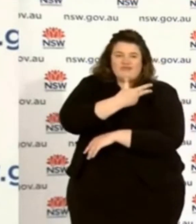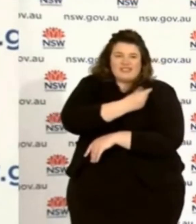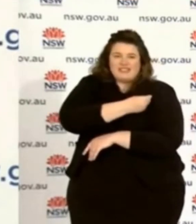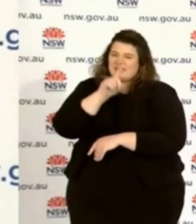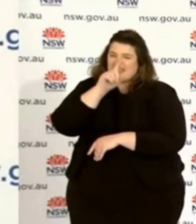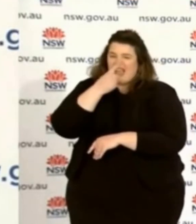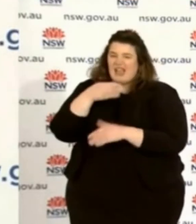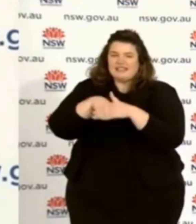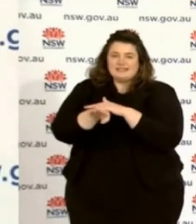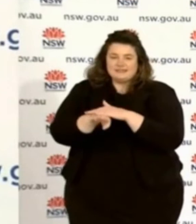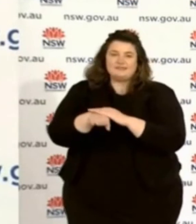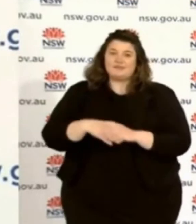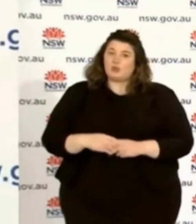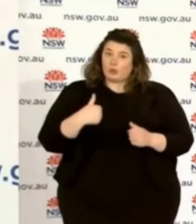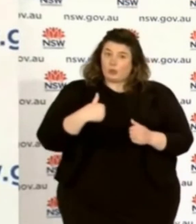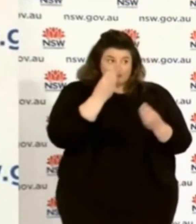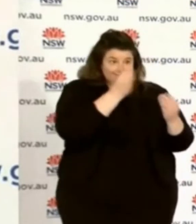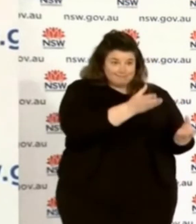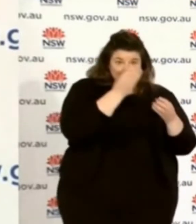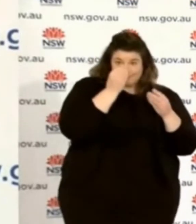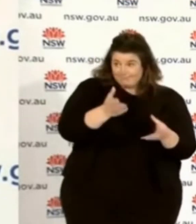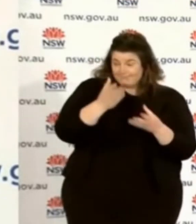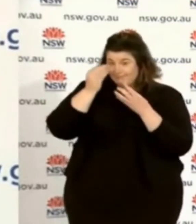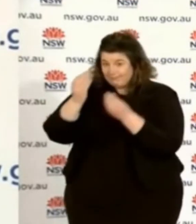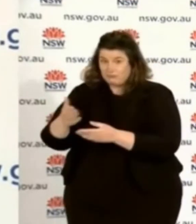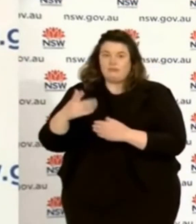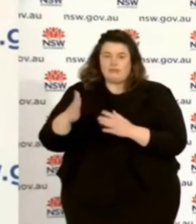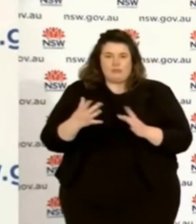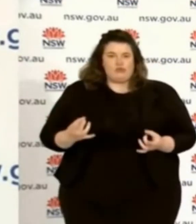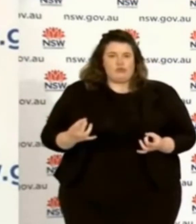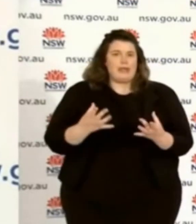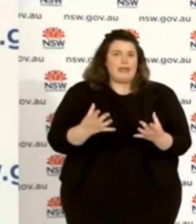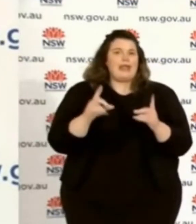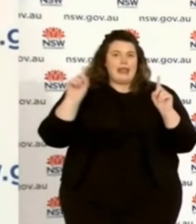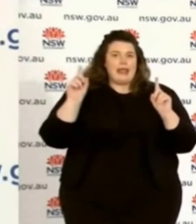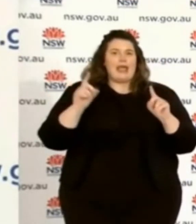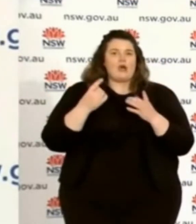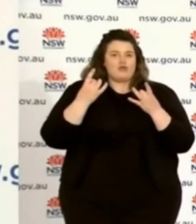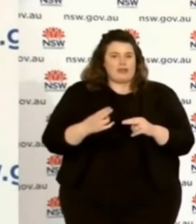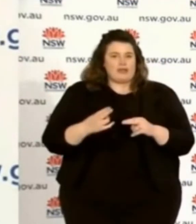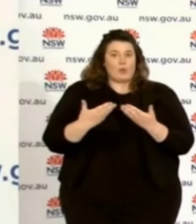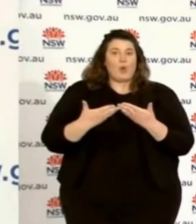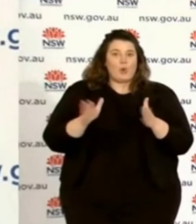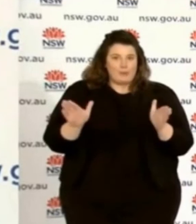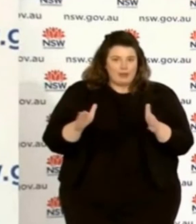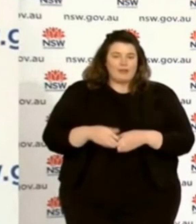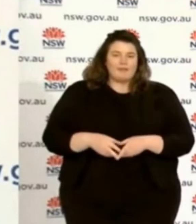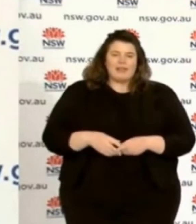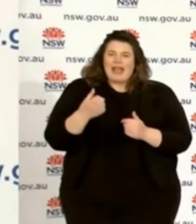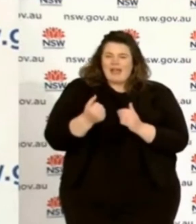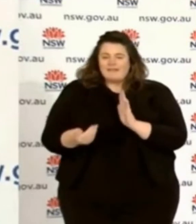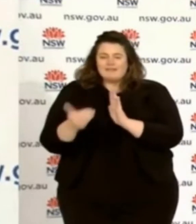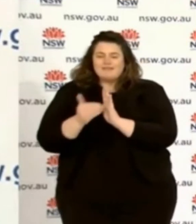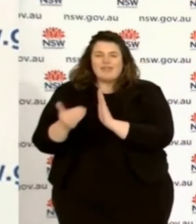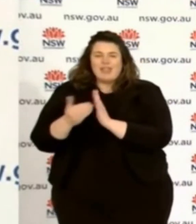giving venues plenty of notice and businesses plenty of notice. They can prepare for what that looks like when we reopen. And obviously there are still some other